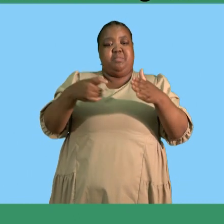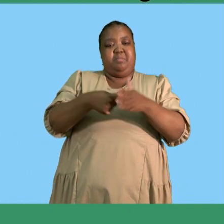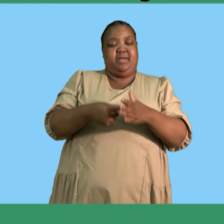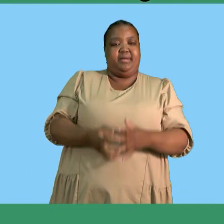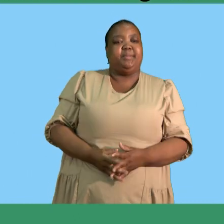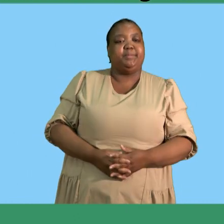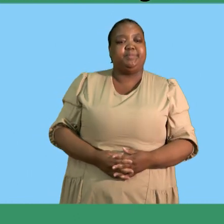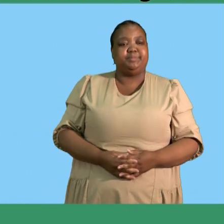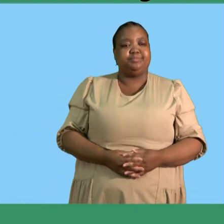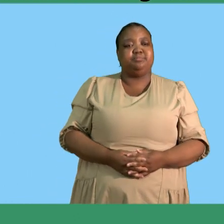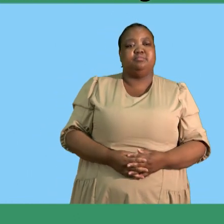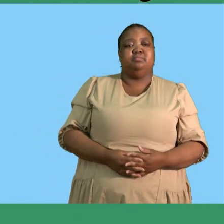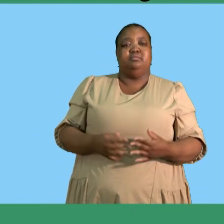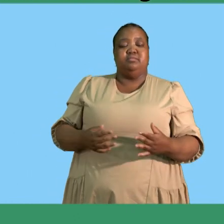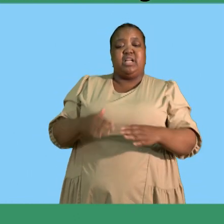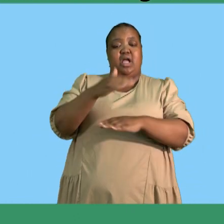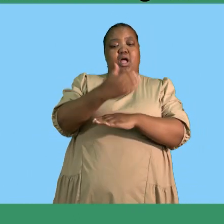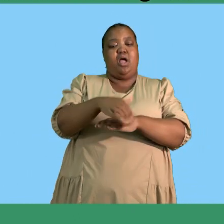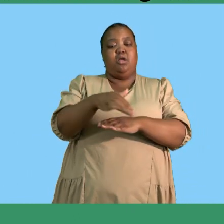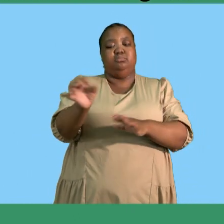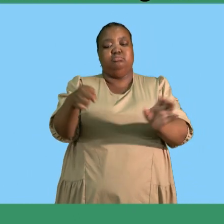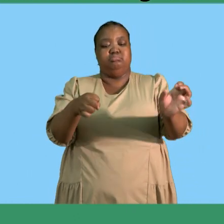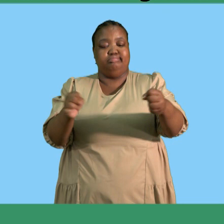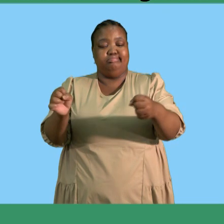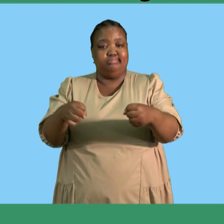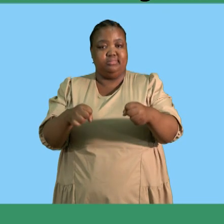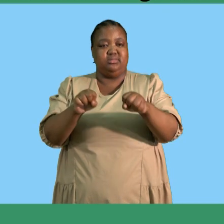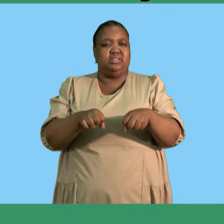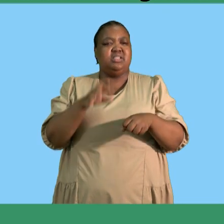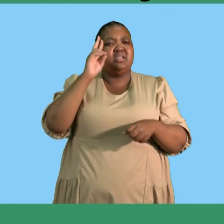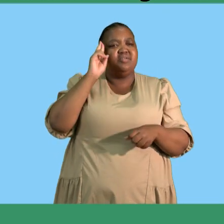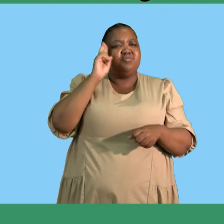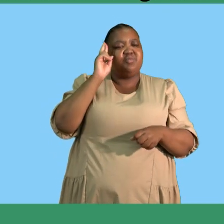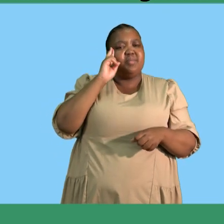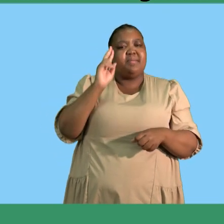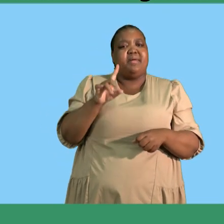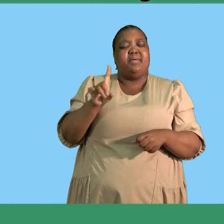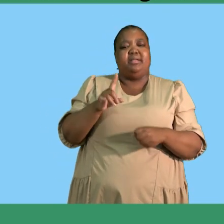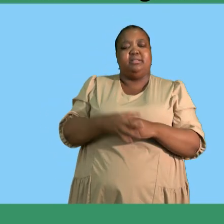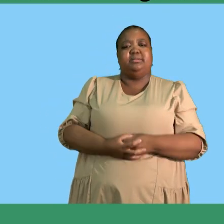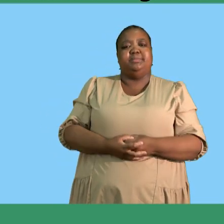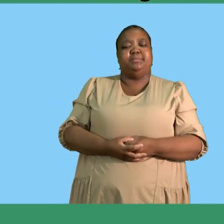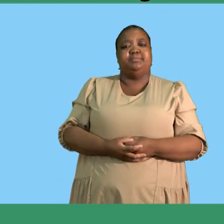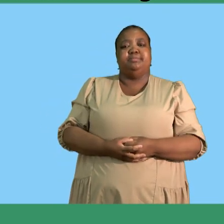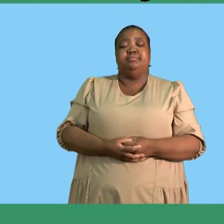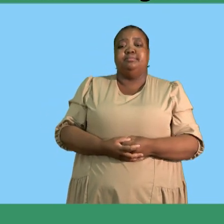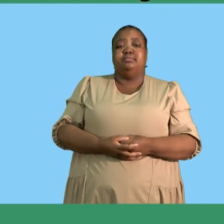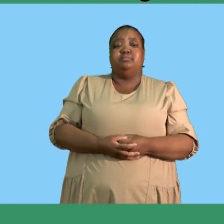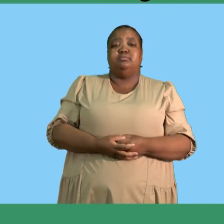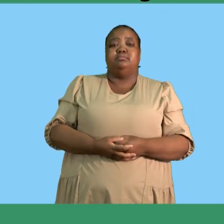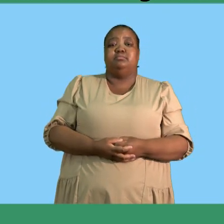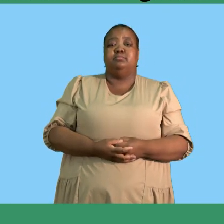And then we have what we call outsourcing. Now, outsourcing, remember grade 11s, is when